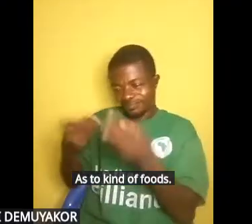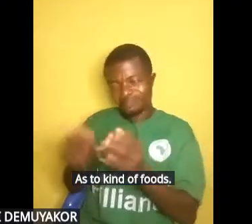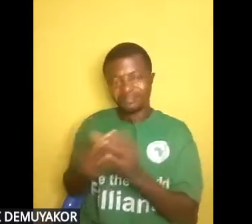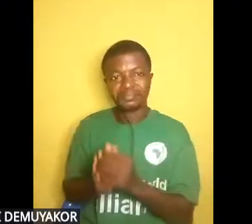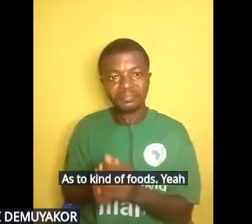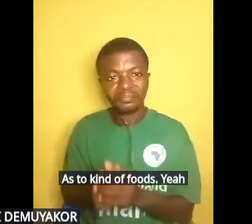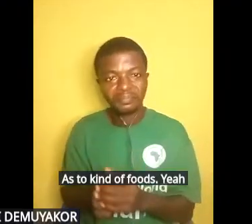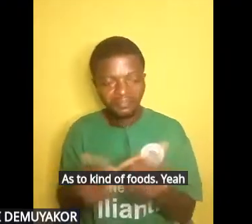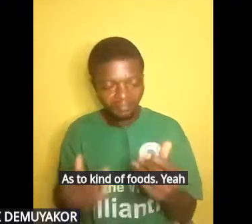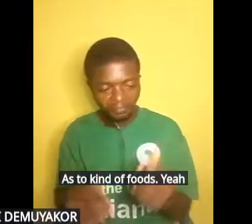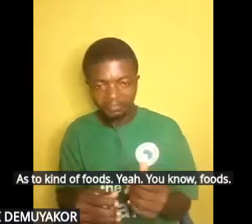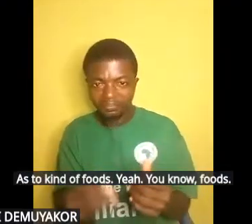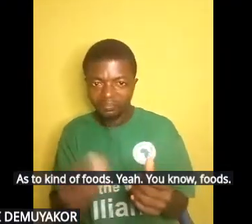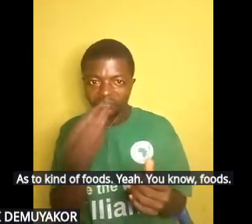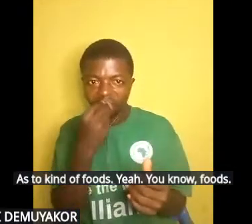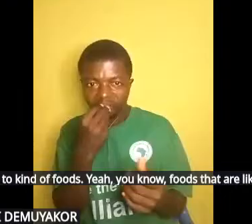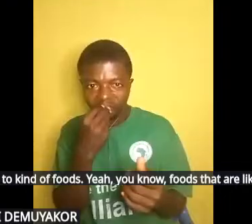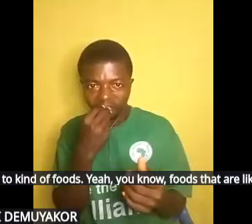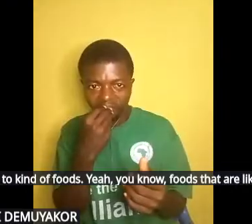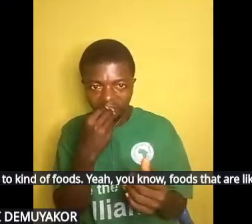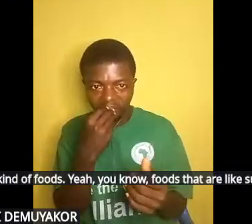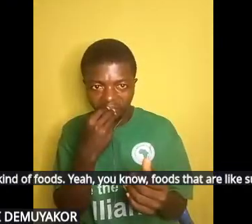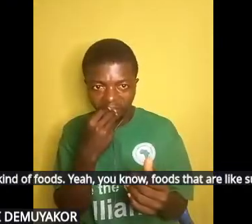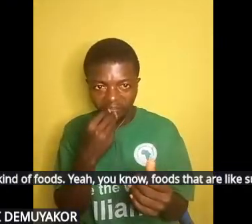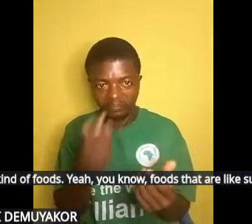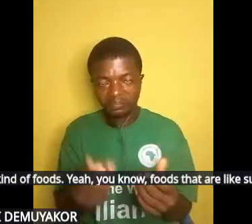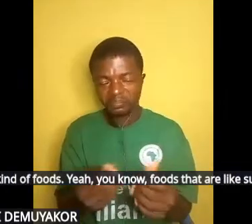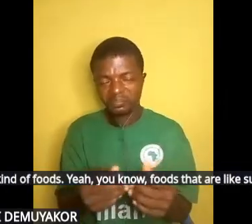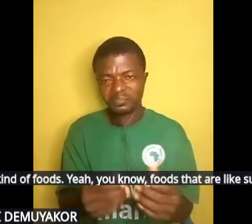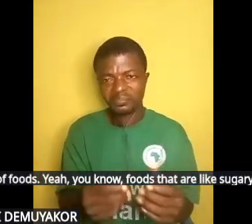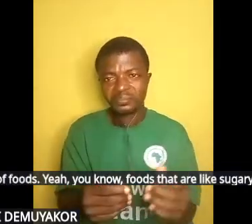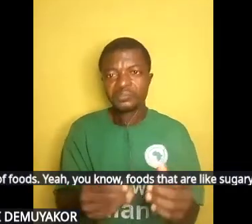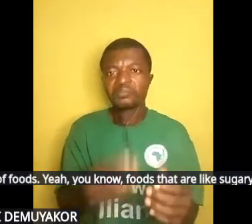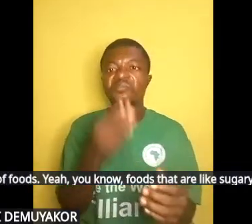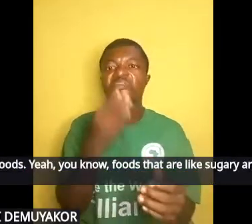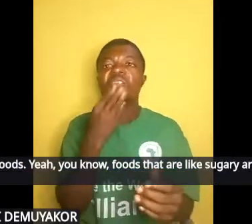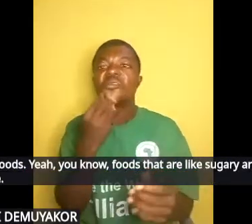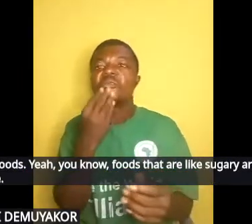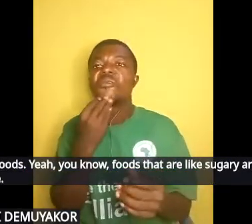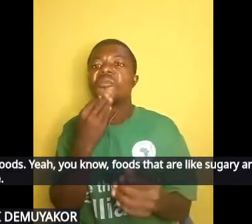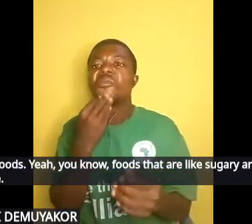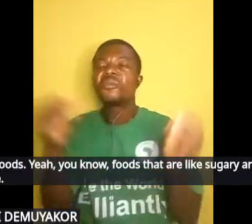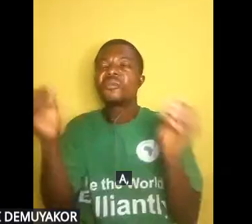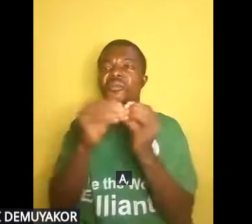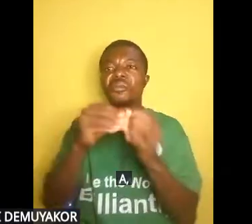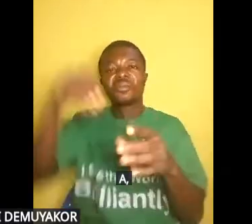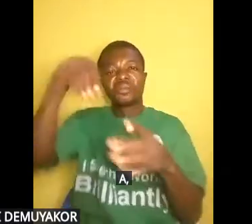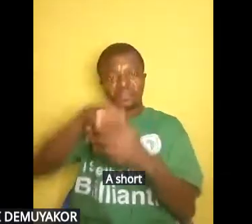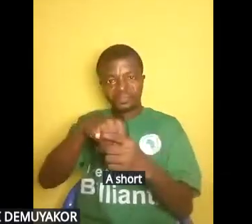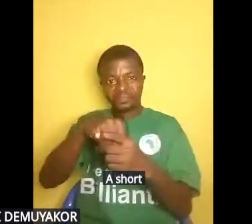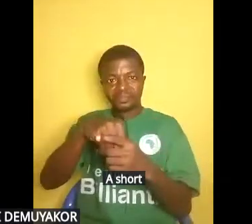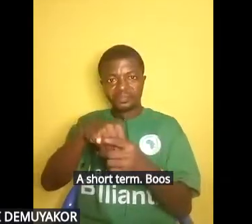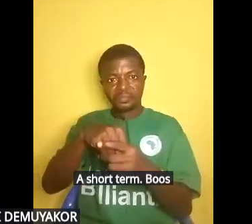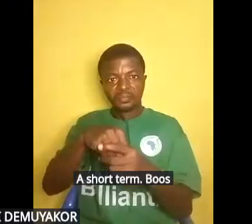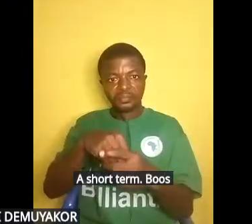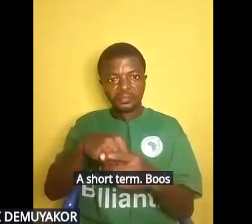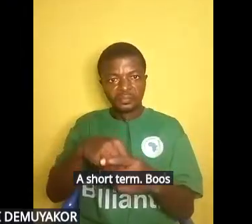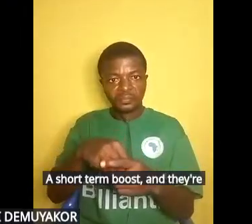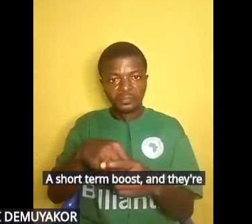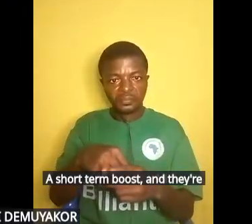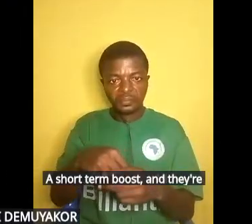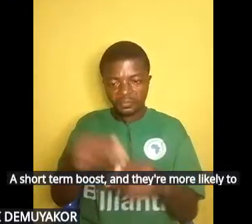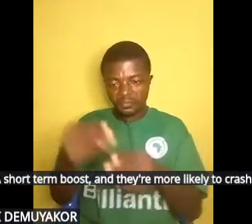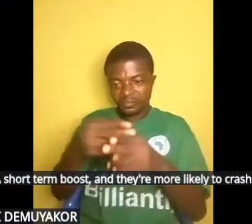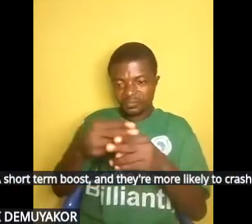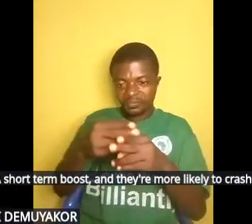yeah, foods that are like sugary are more likely to give people a short-term boost, and they're more likely to